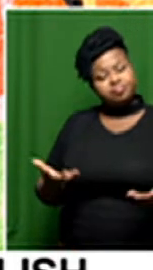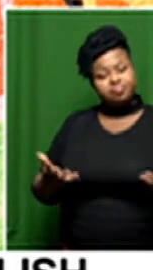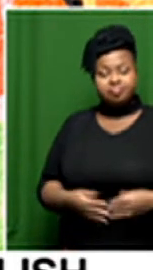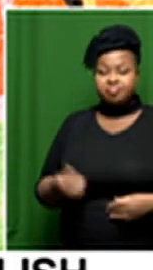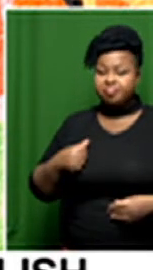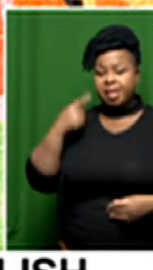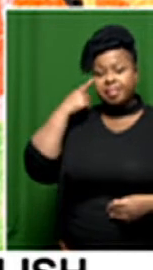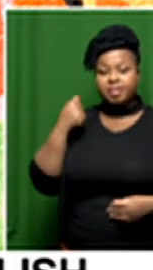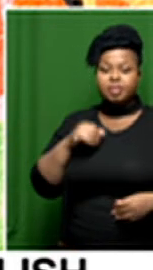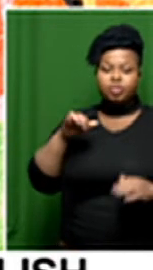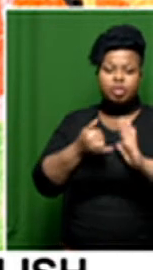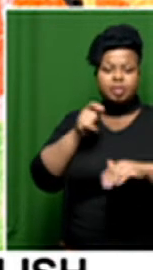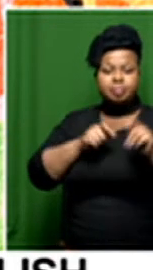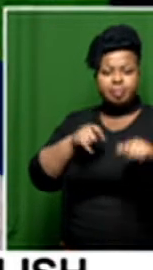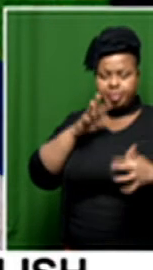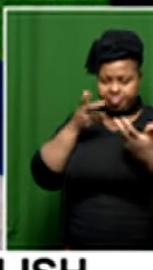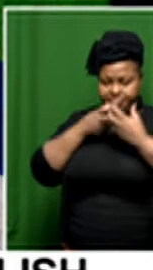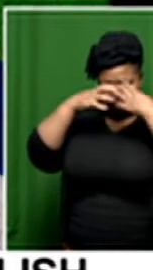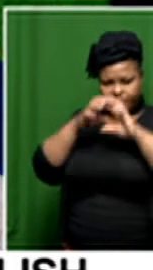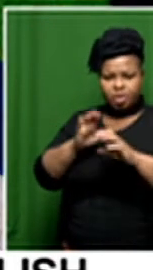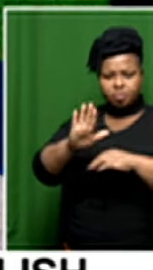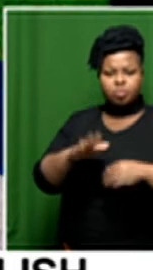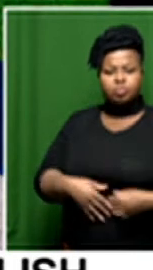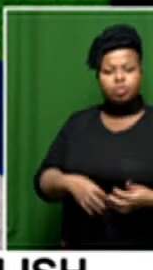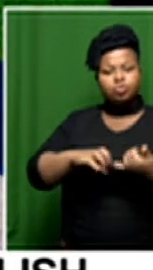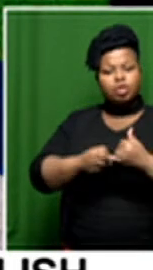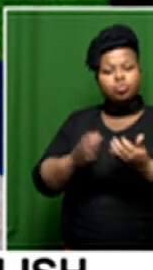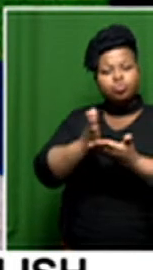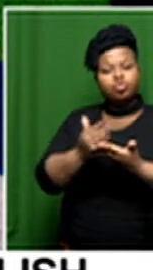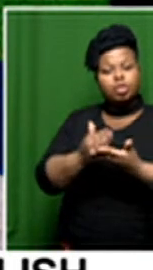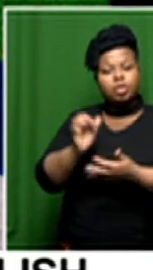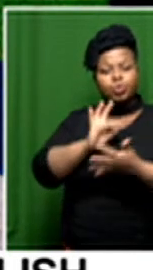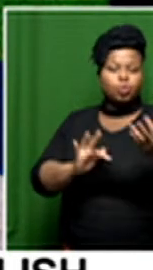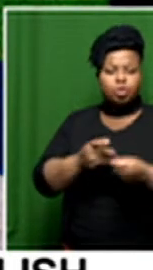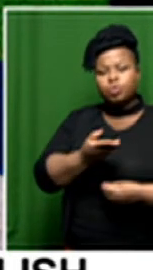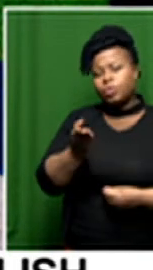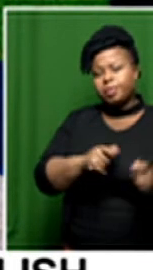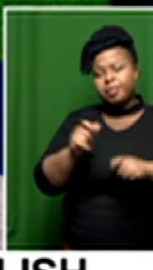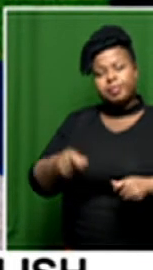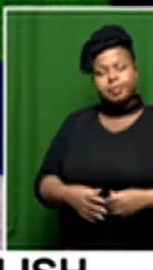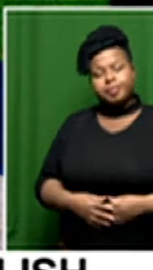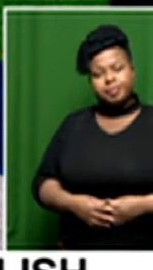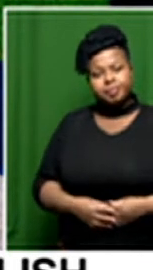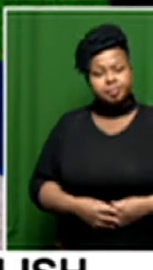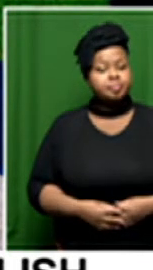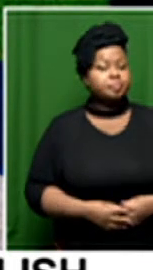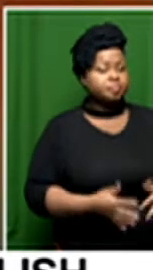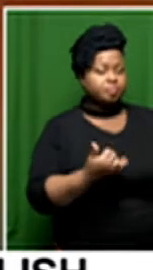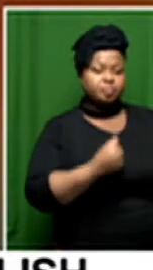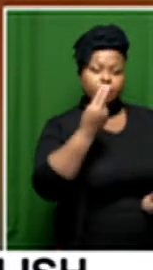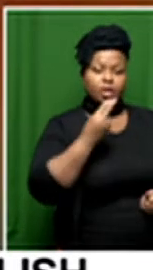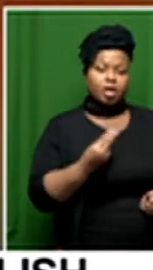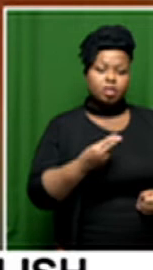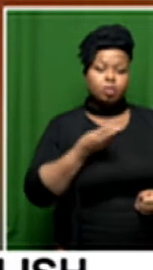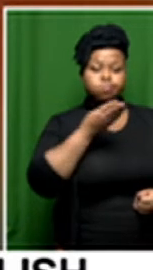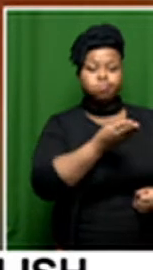I guess it's really just people-based and trying to share those stories with everyone else. Mm. Now, your current art